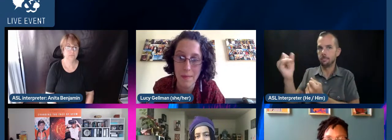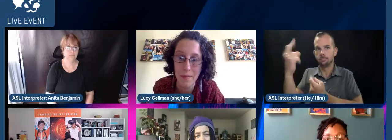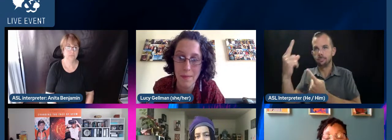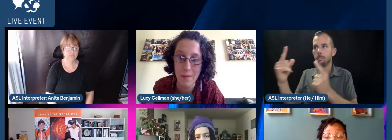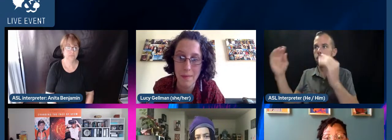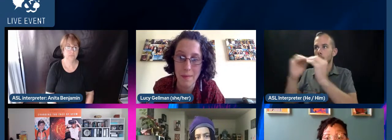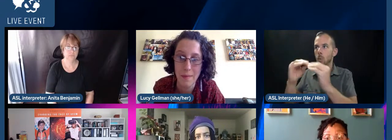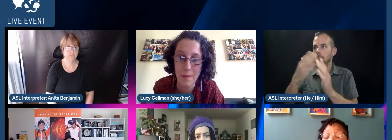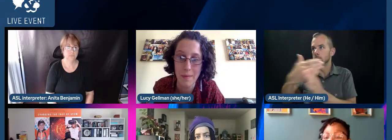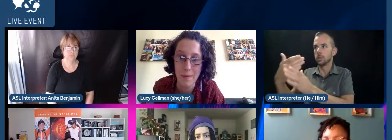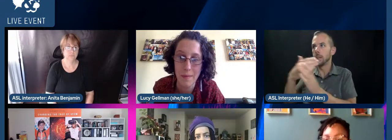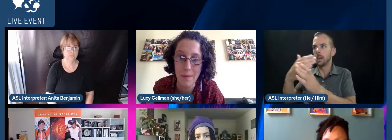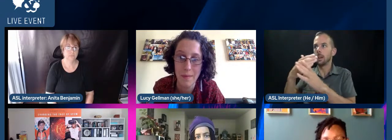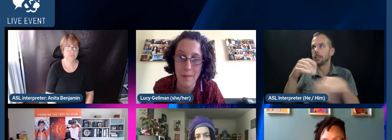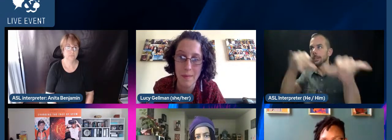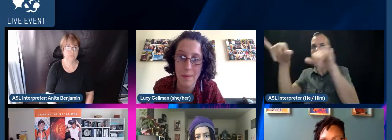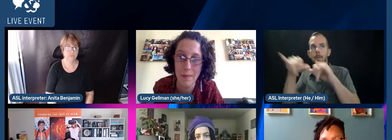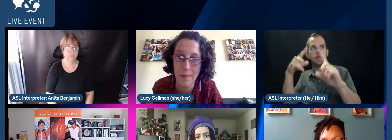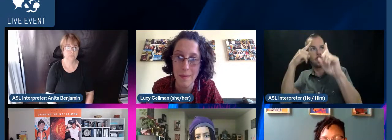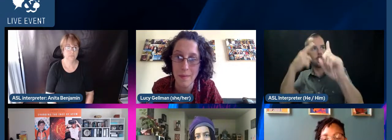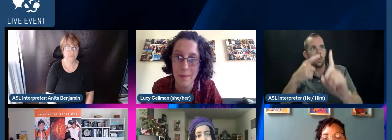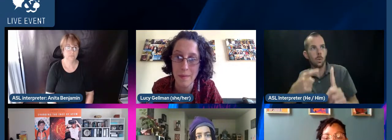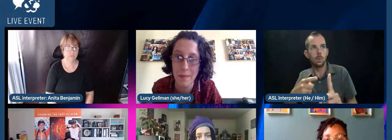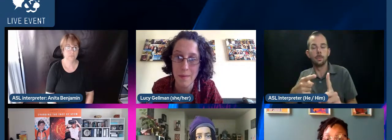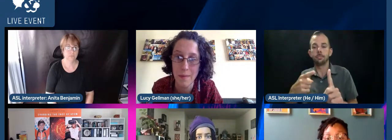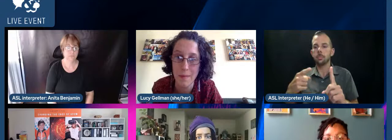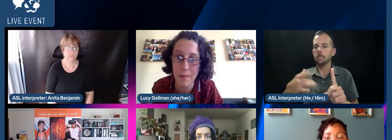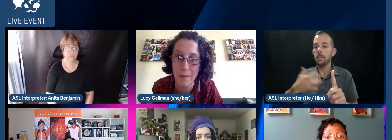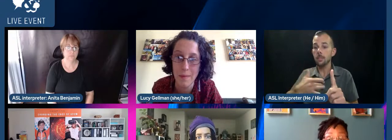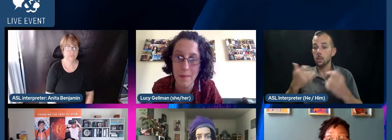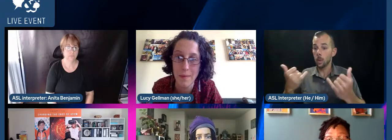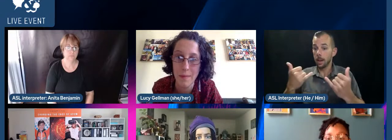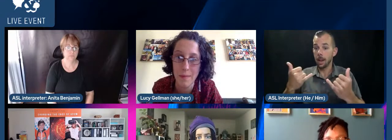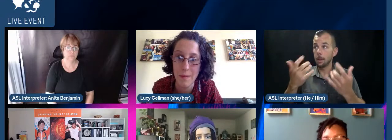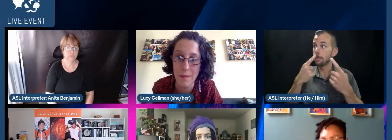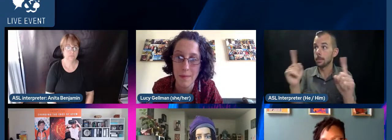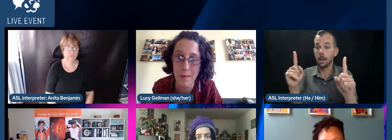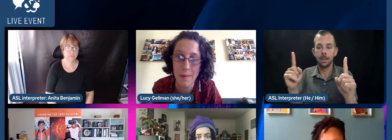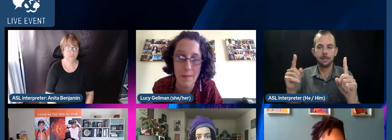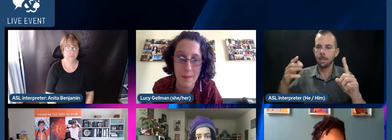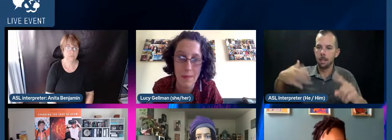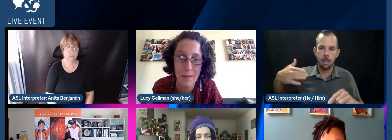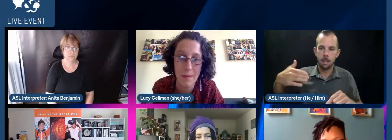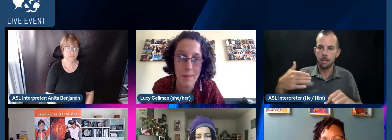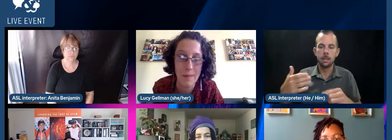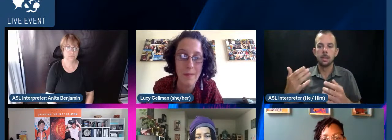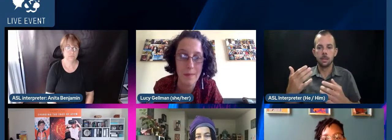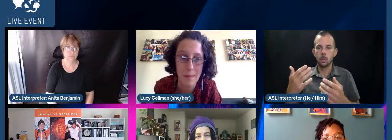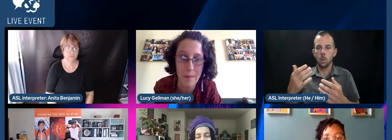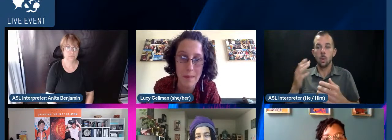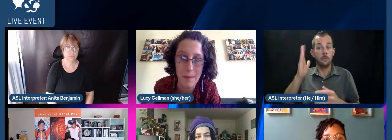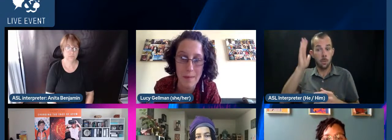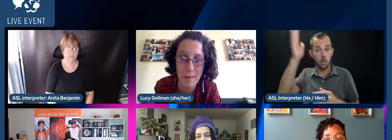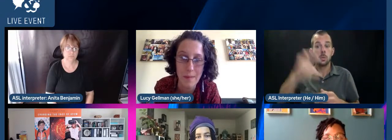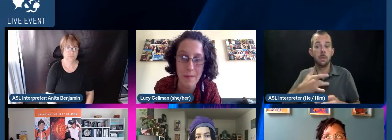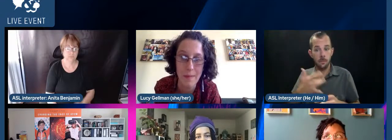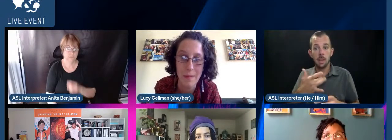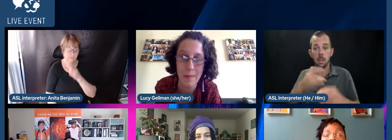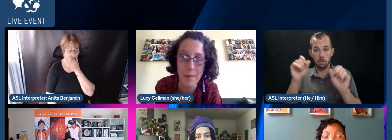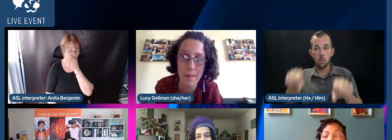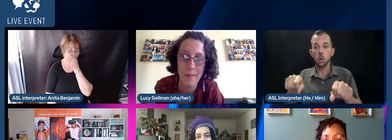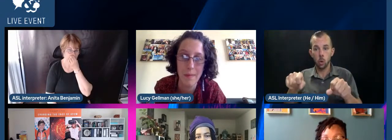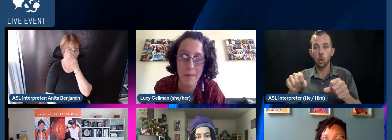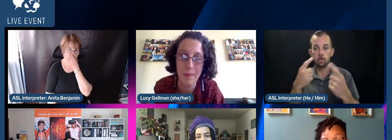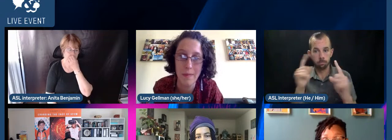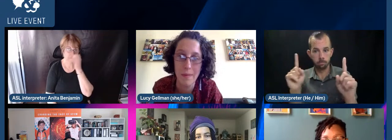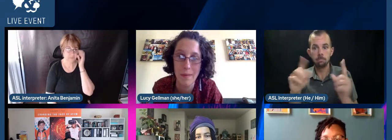ultimately, in the future, I would like for us to be a community. And I think that that starts with, for me, admitting that we are not in community. I think that